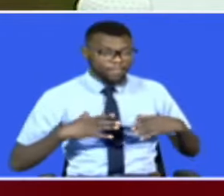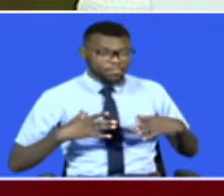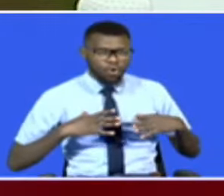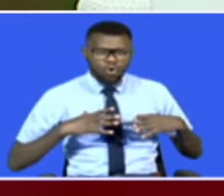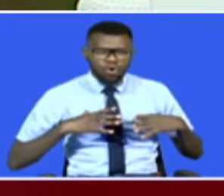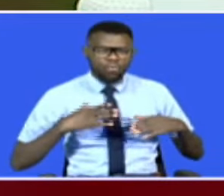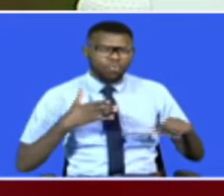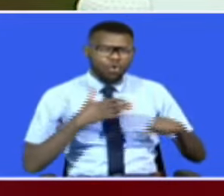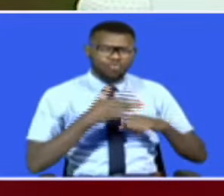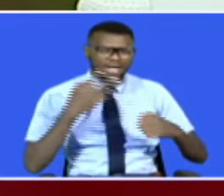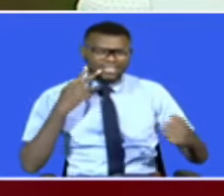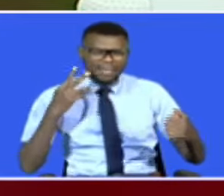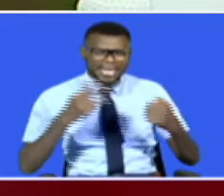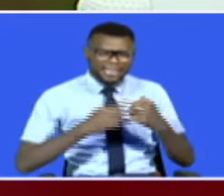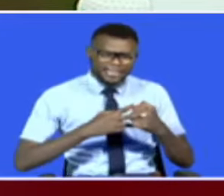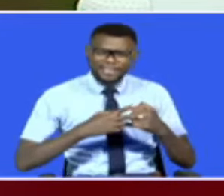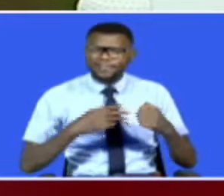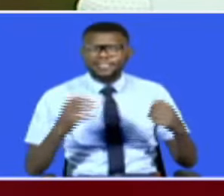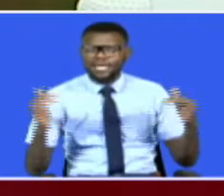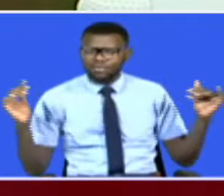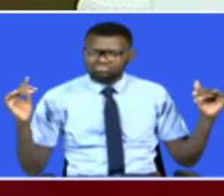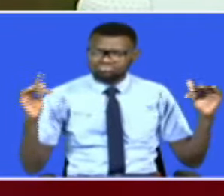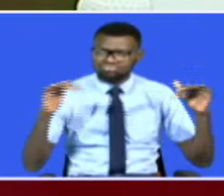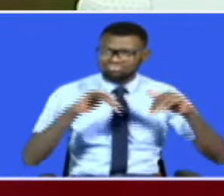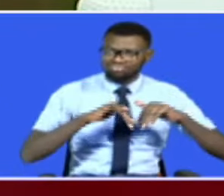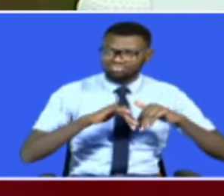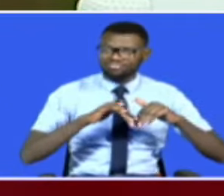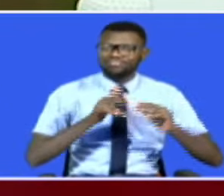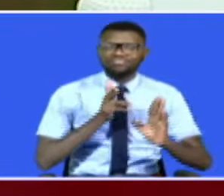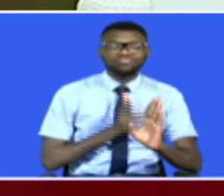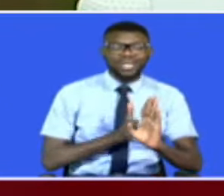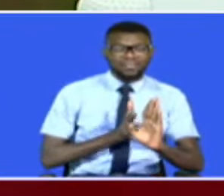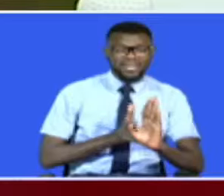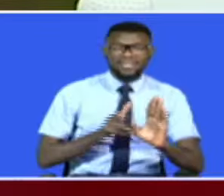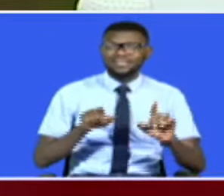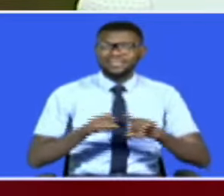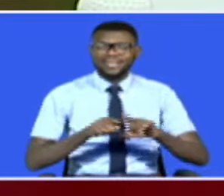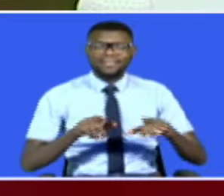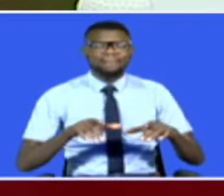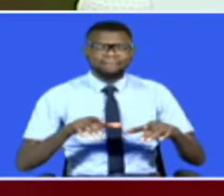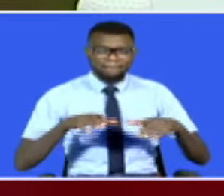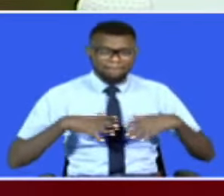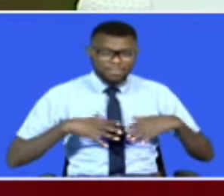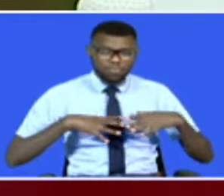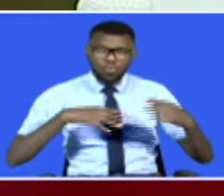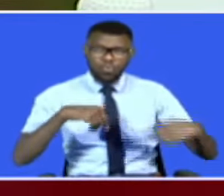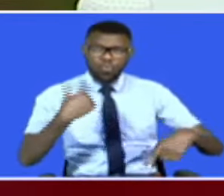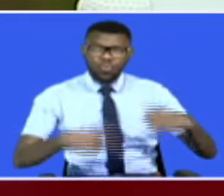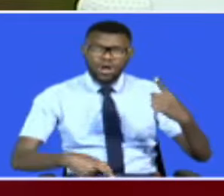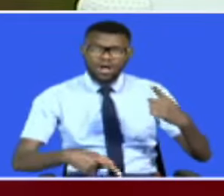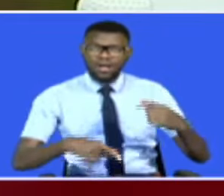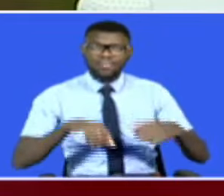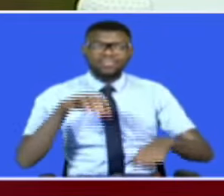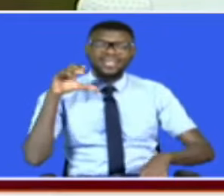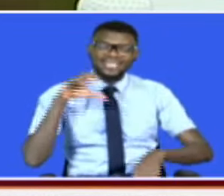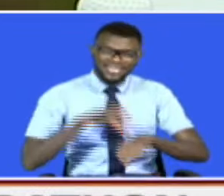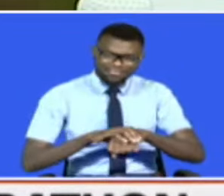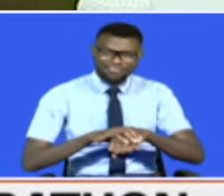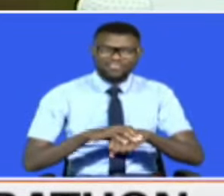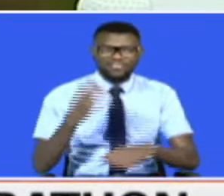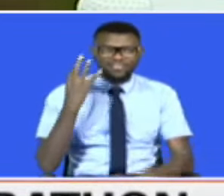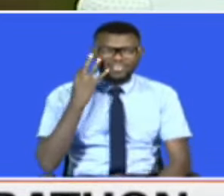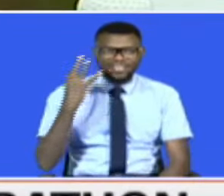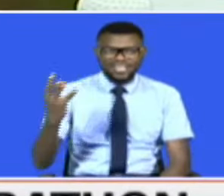700 wenyeji na wa kimataifa walishiriki mbio hizi, huku washindi wakituzwa takriban shilingi 300,000.